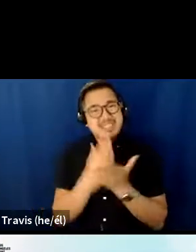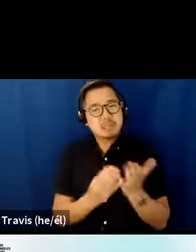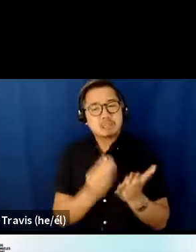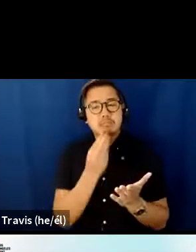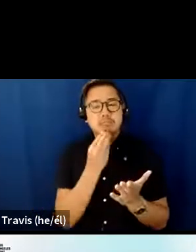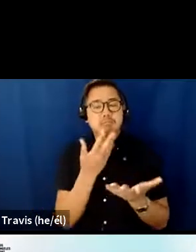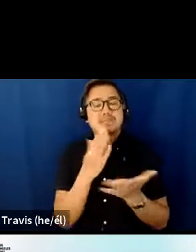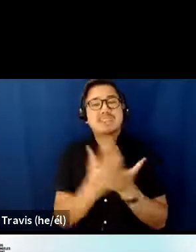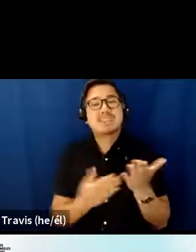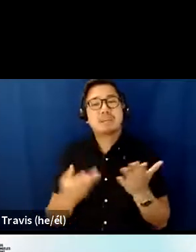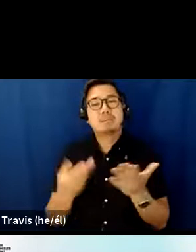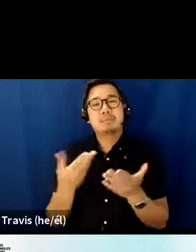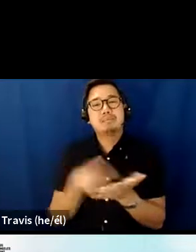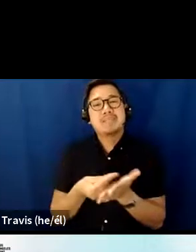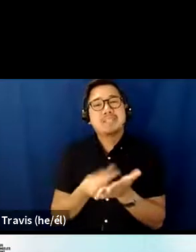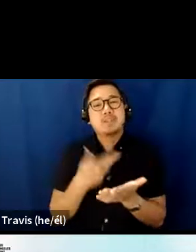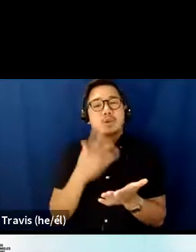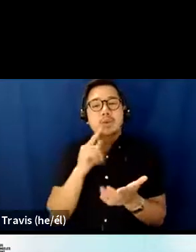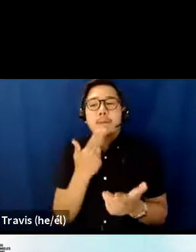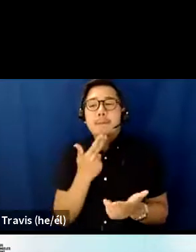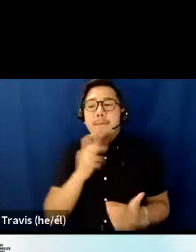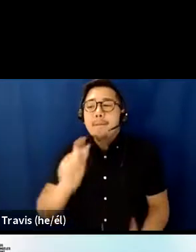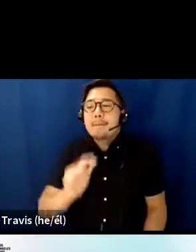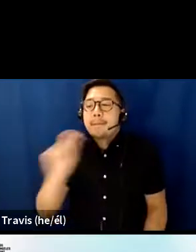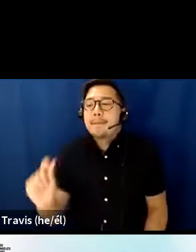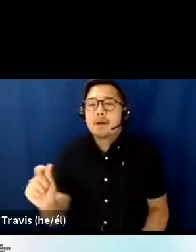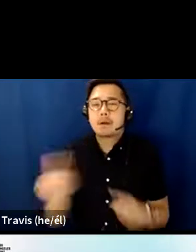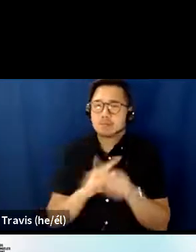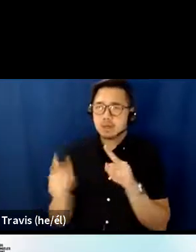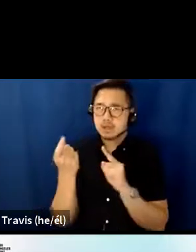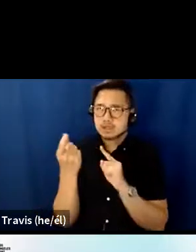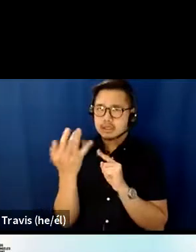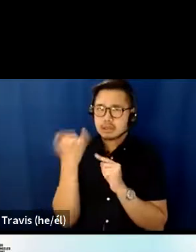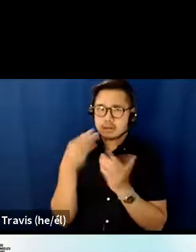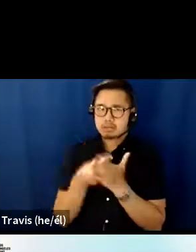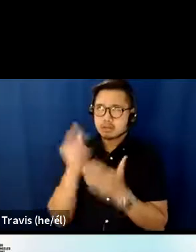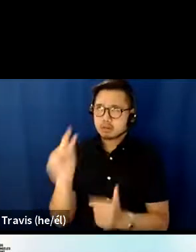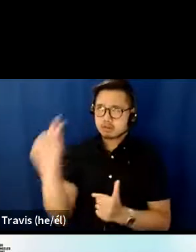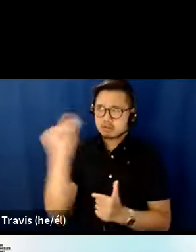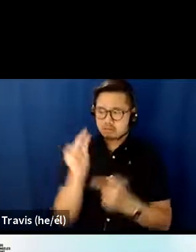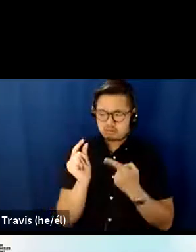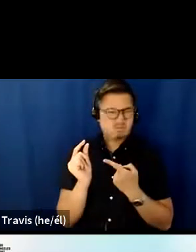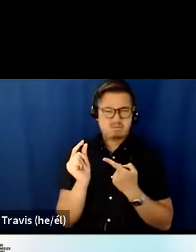money to shut me up and I can do something with it. I need to be